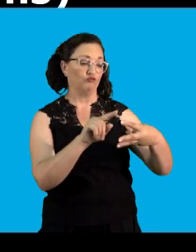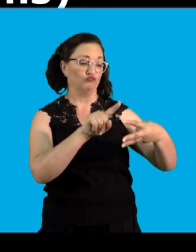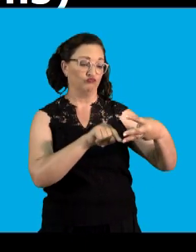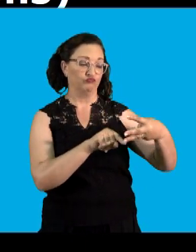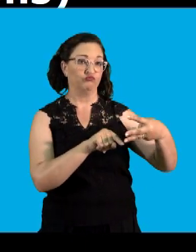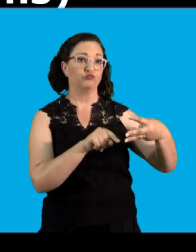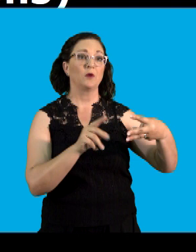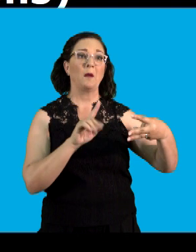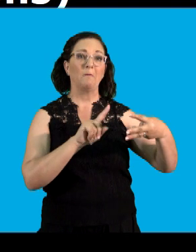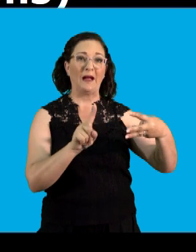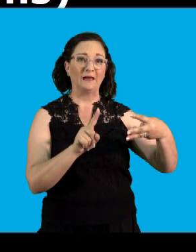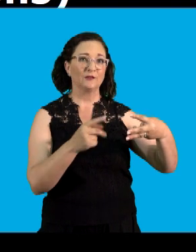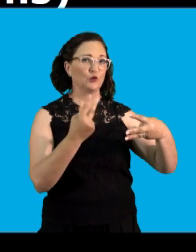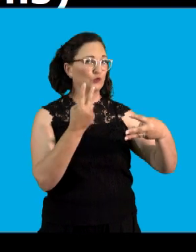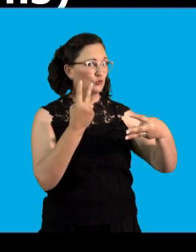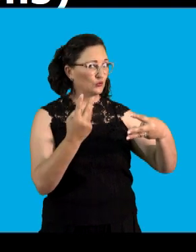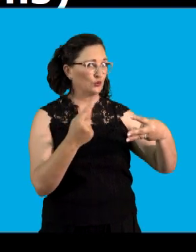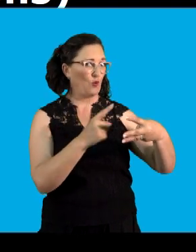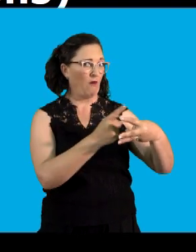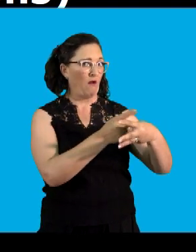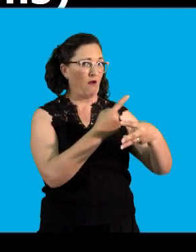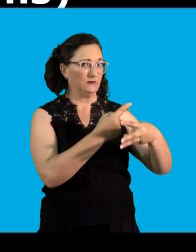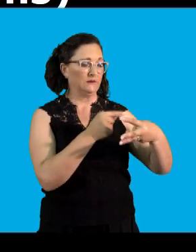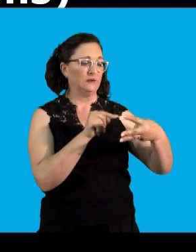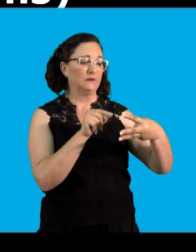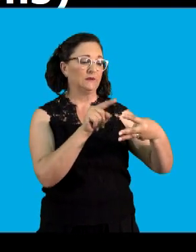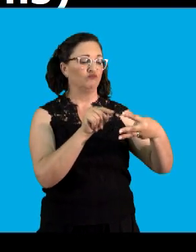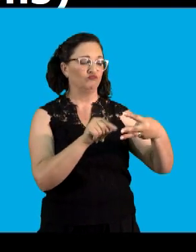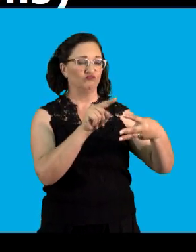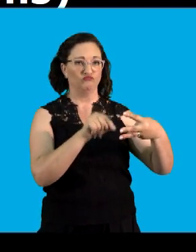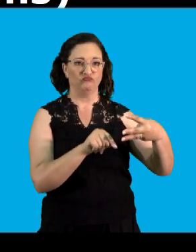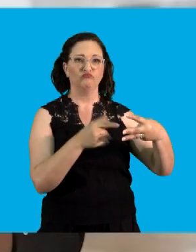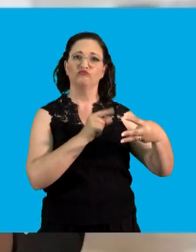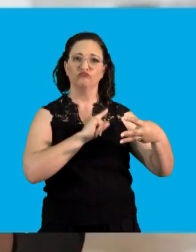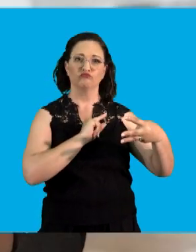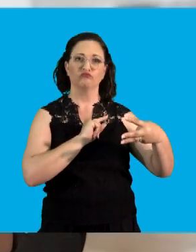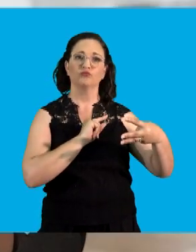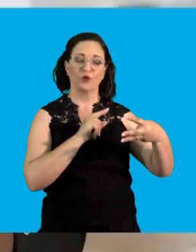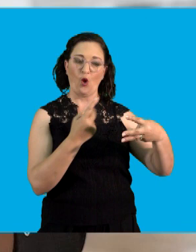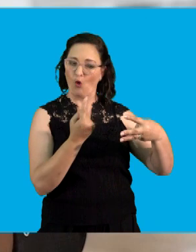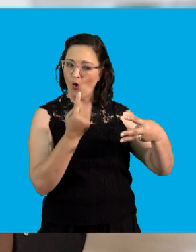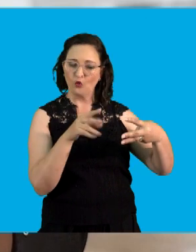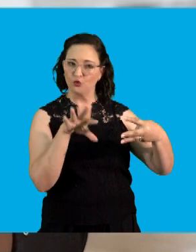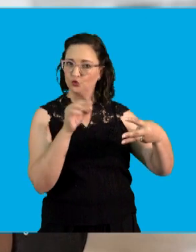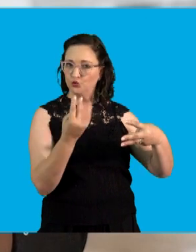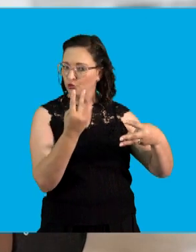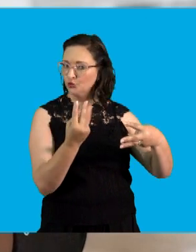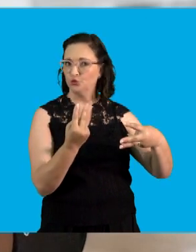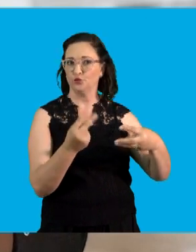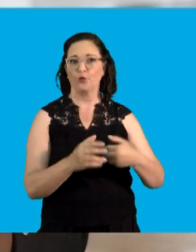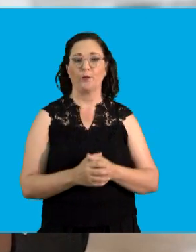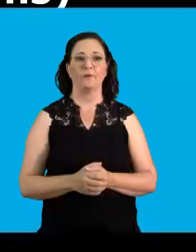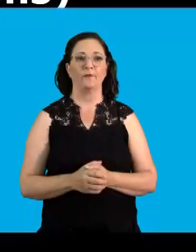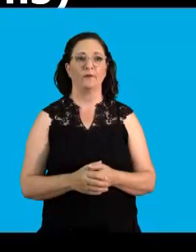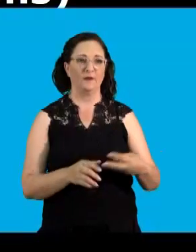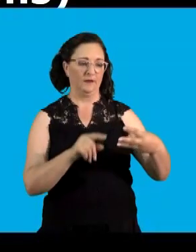that you'll be given 3 questions in Section B, and of the 3 questions, you are required to answer only 2 questions. So